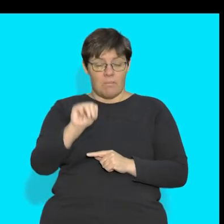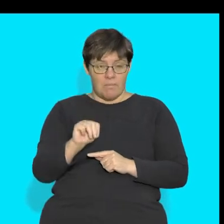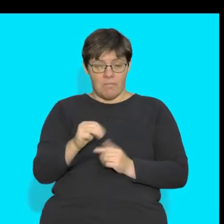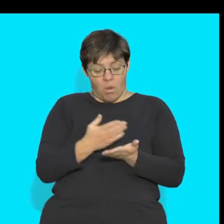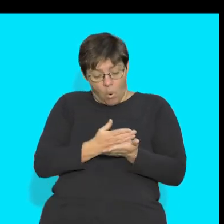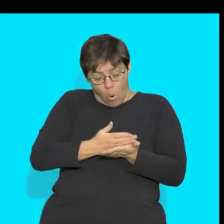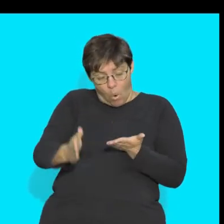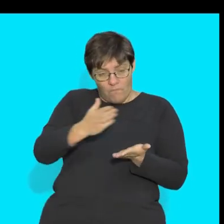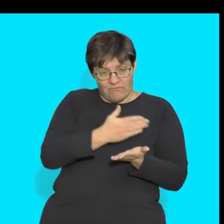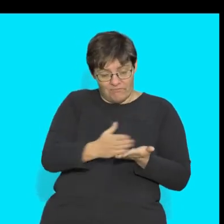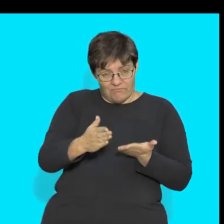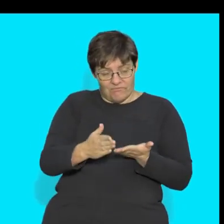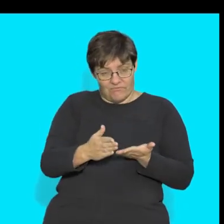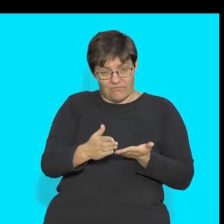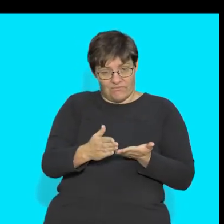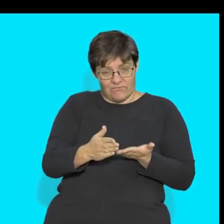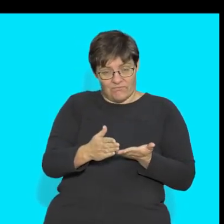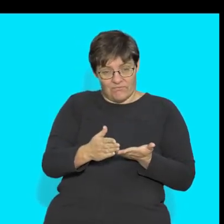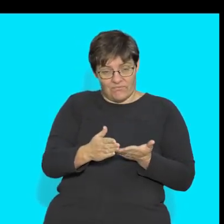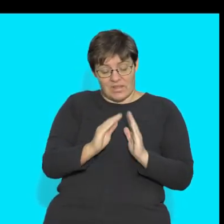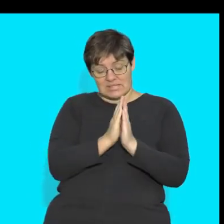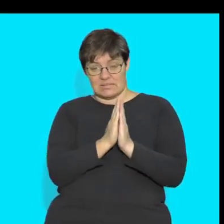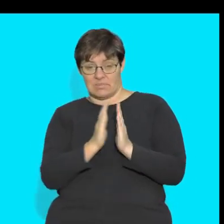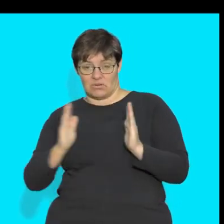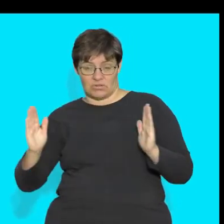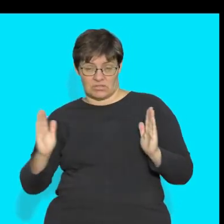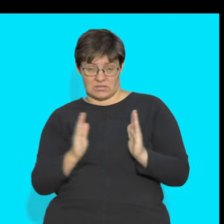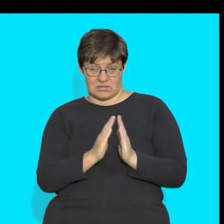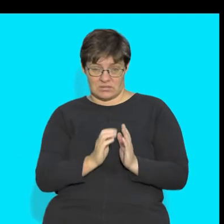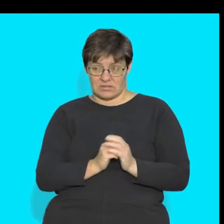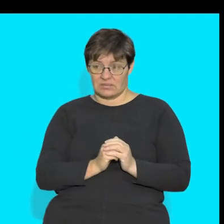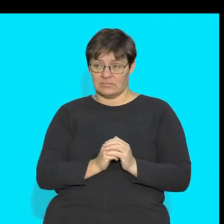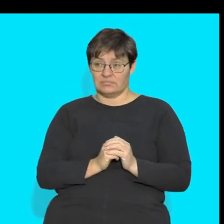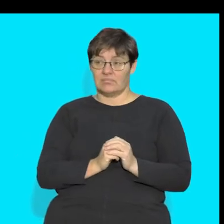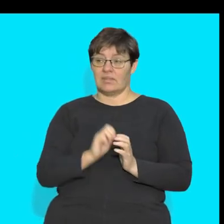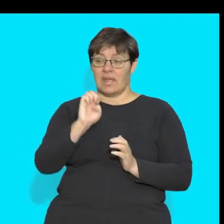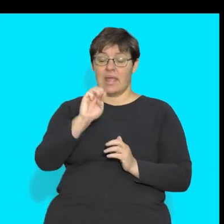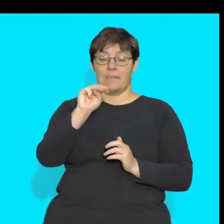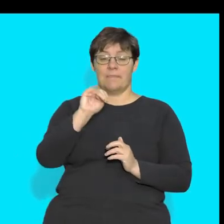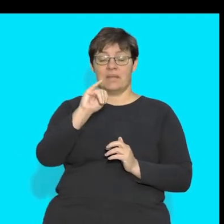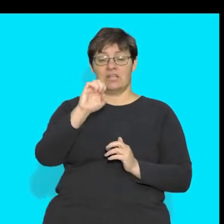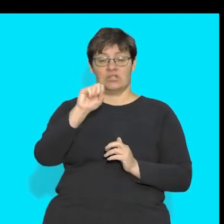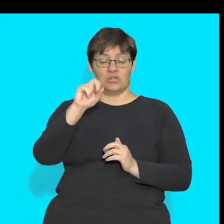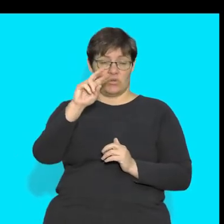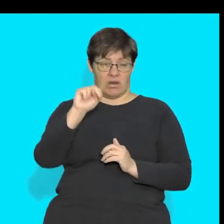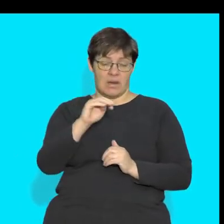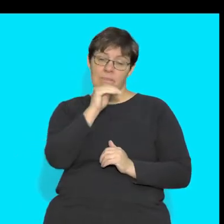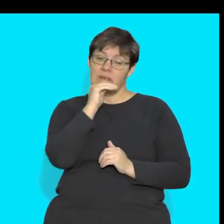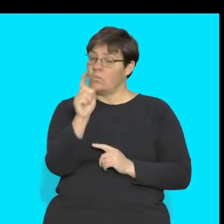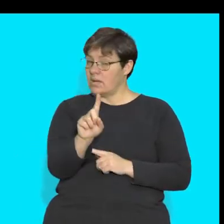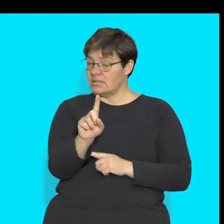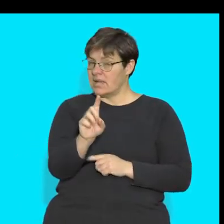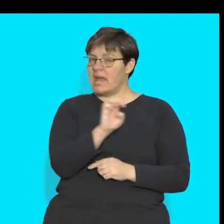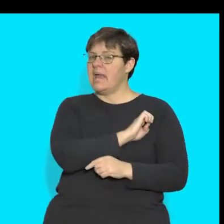giving off an emission spectrum. Emission means that